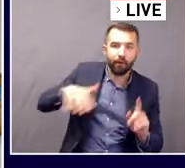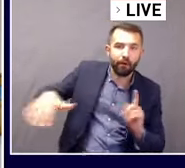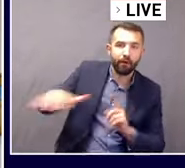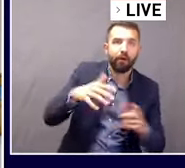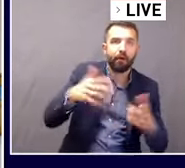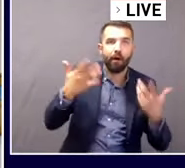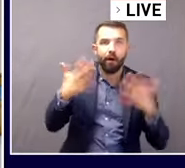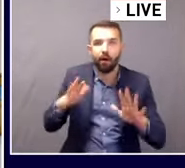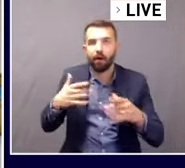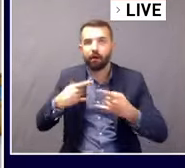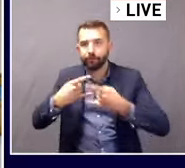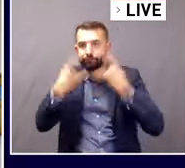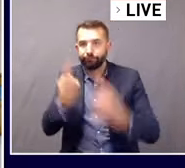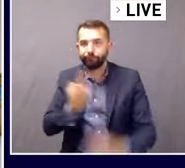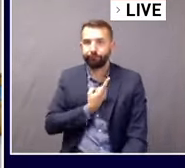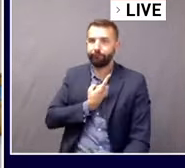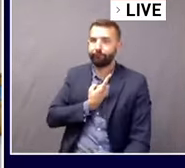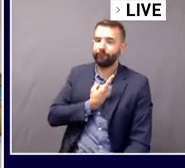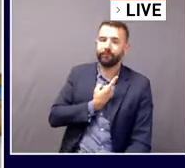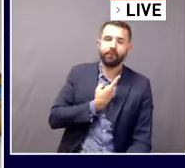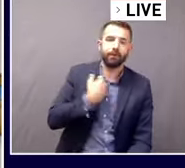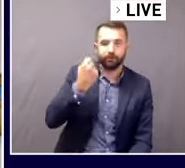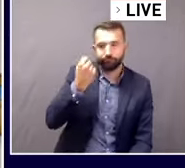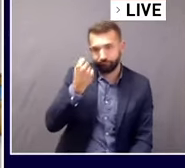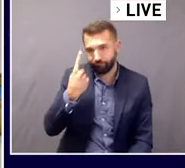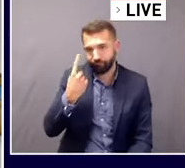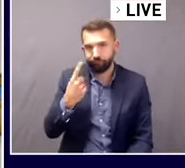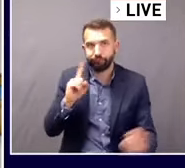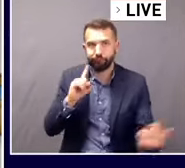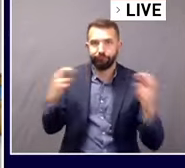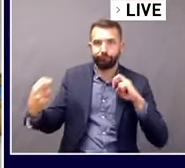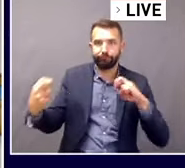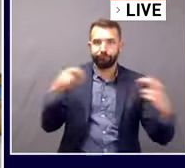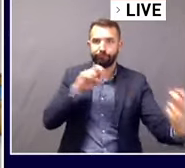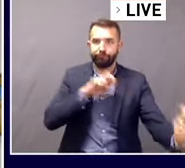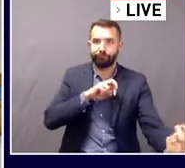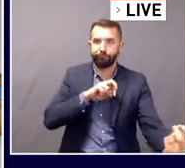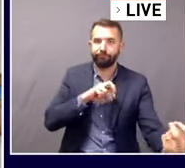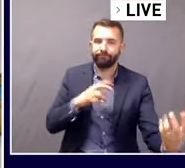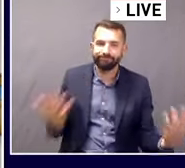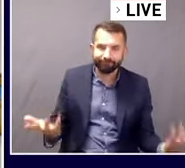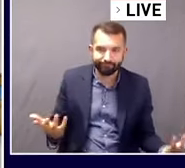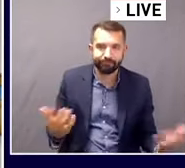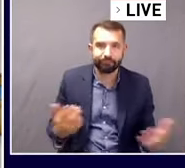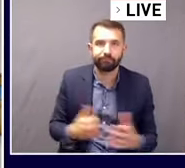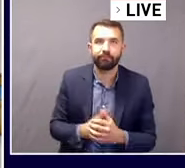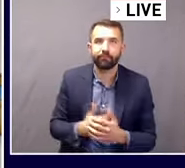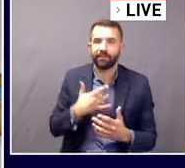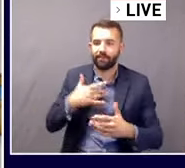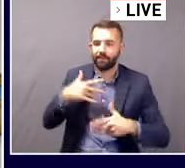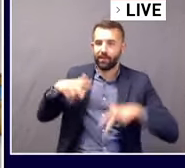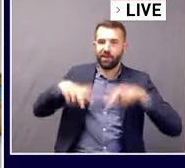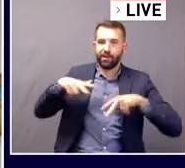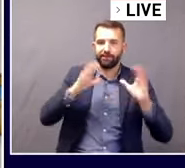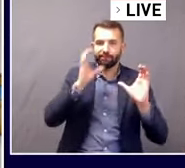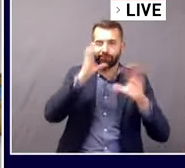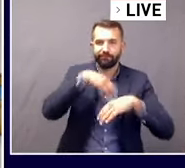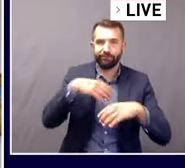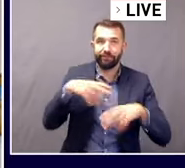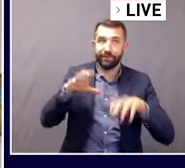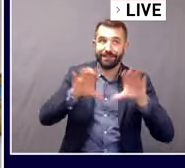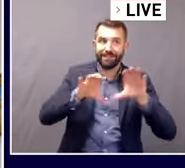face covering, and no one likes to sit 10 feet apart or even 6 feet apart when you're there to hang out and catch up with your friends.